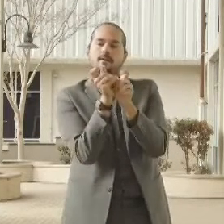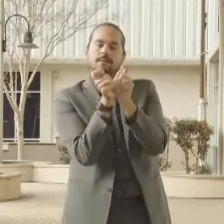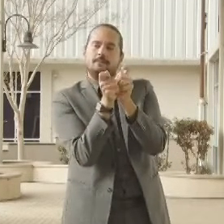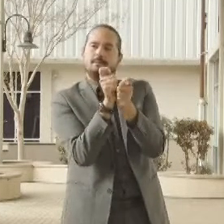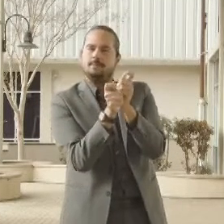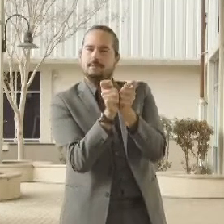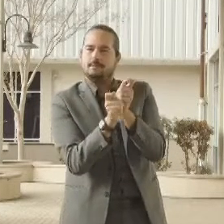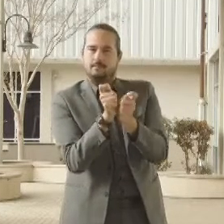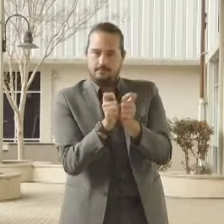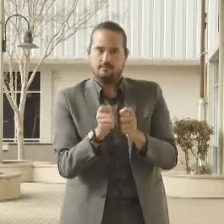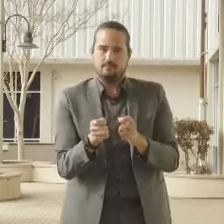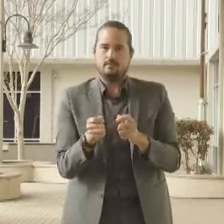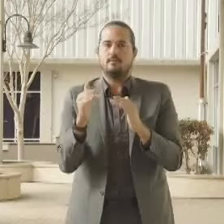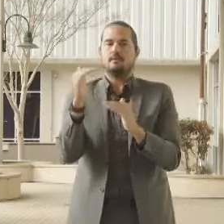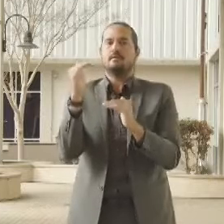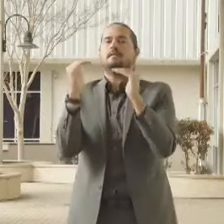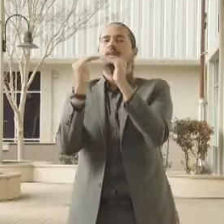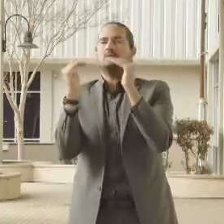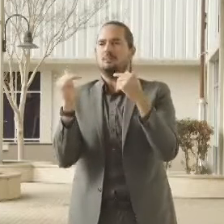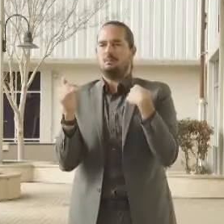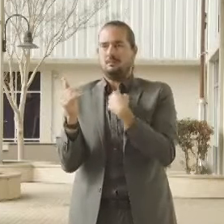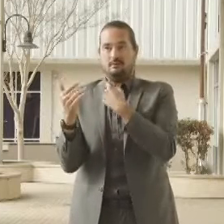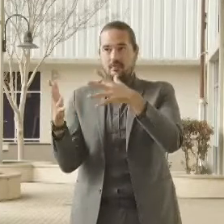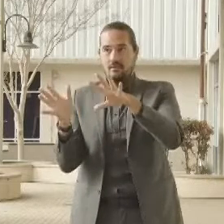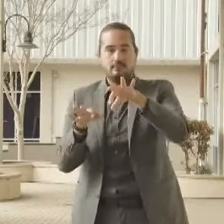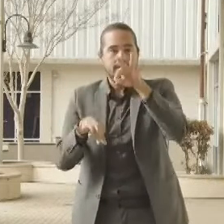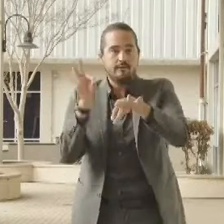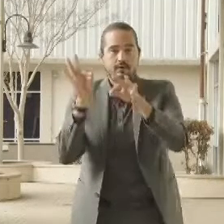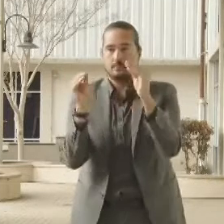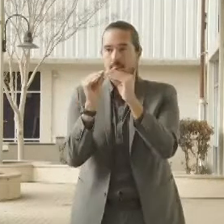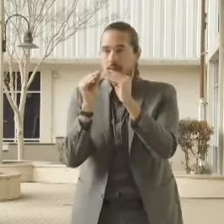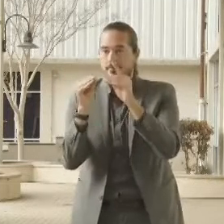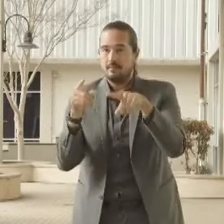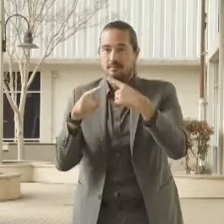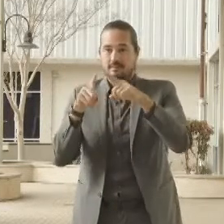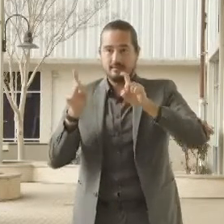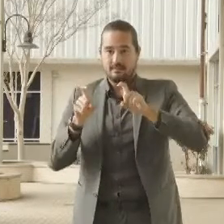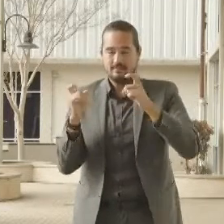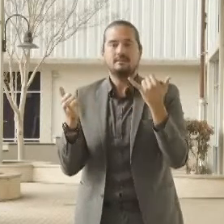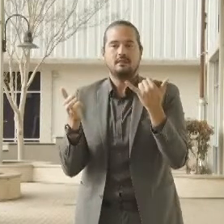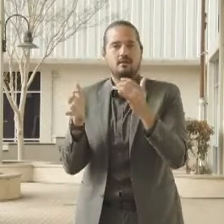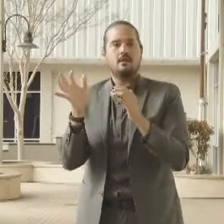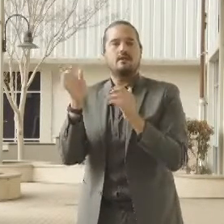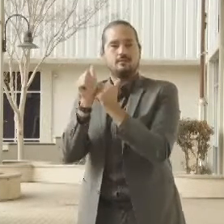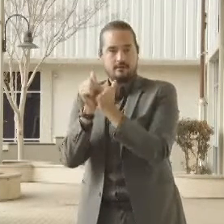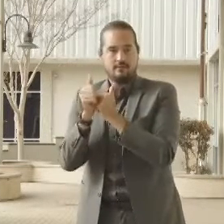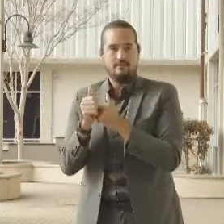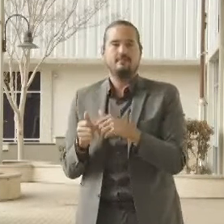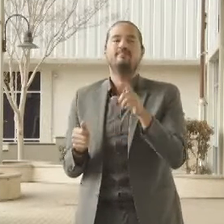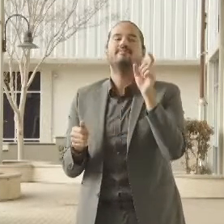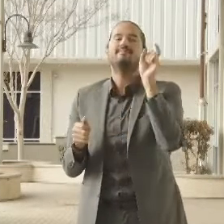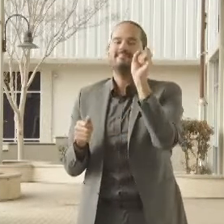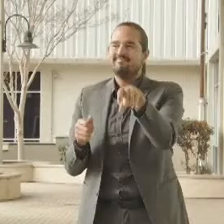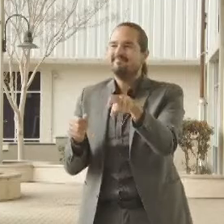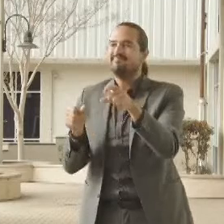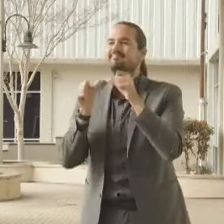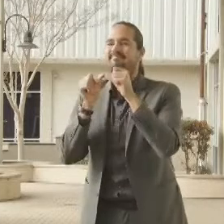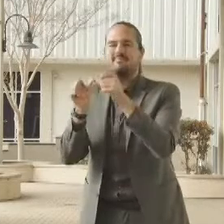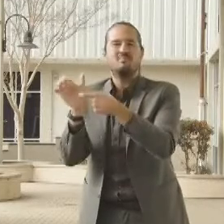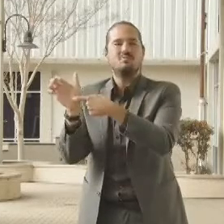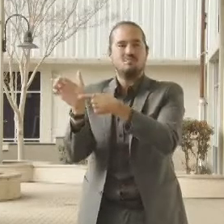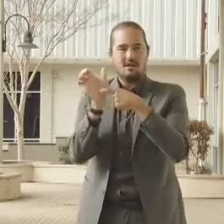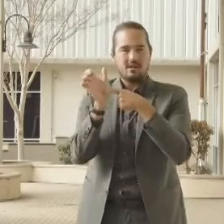testing. So, for example, it will continue to be a requirement in Santa Clara County that large healthcare